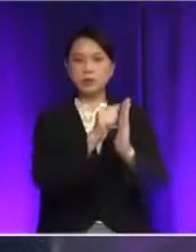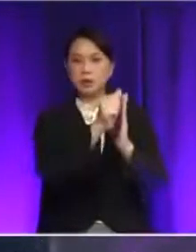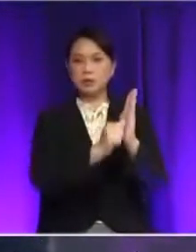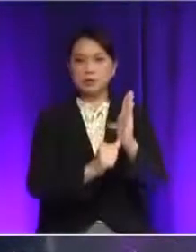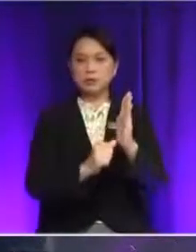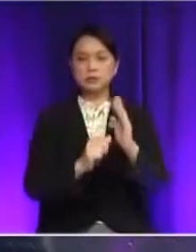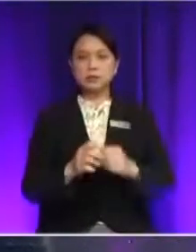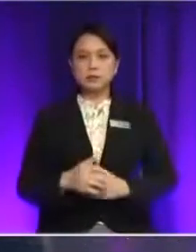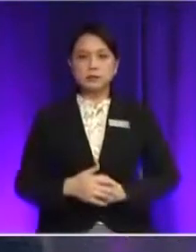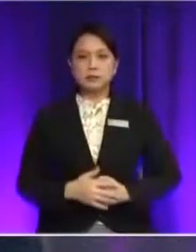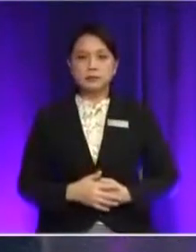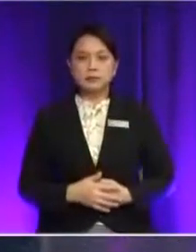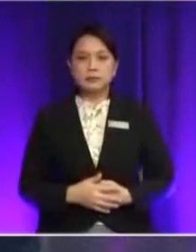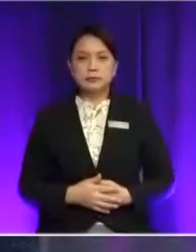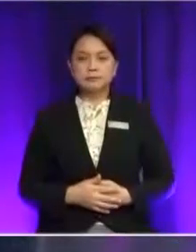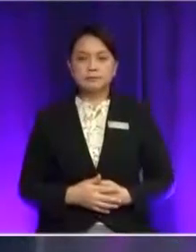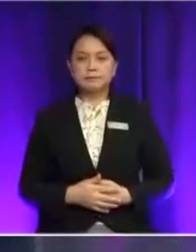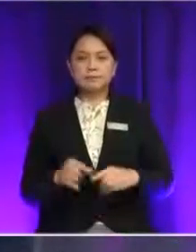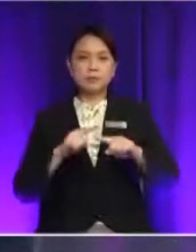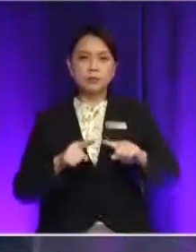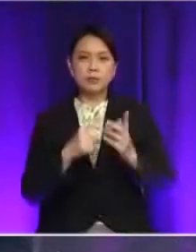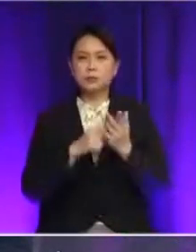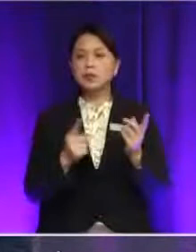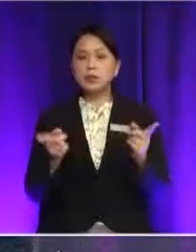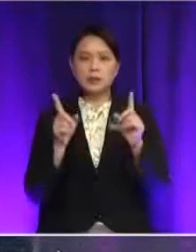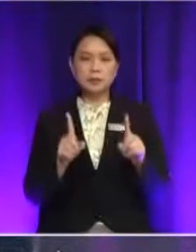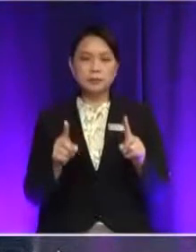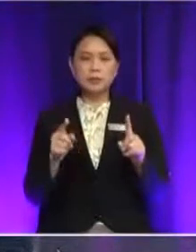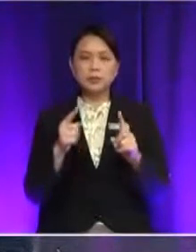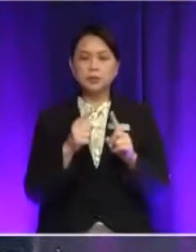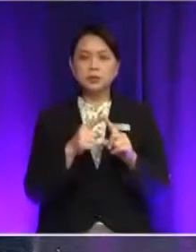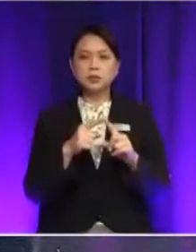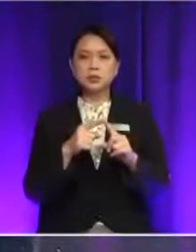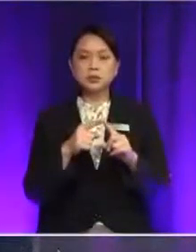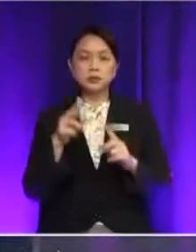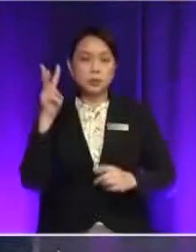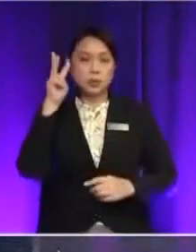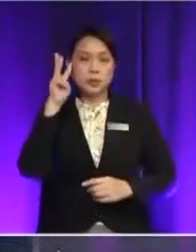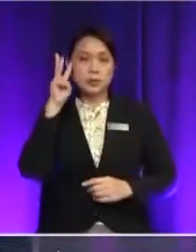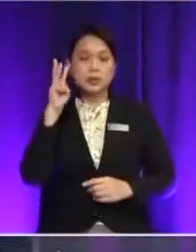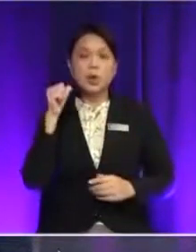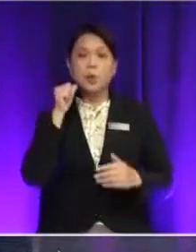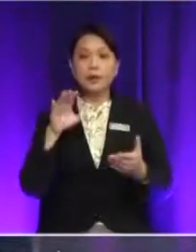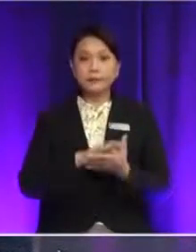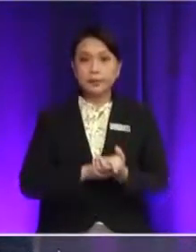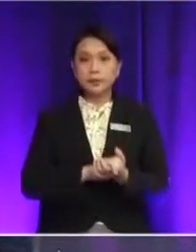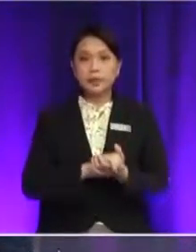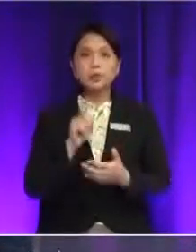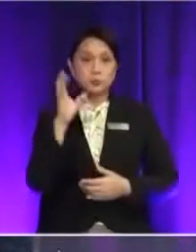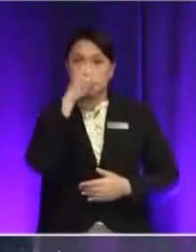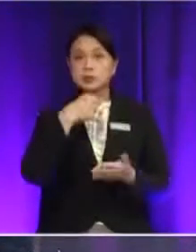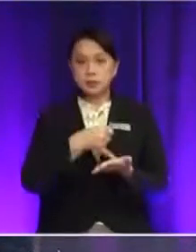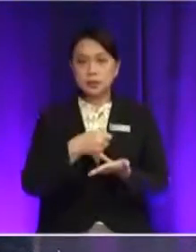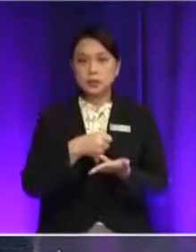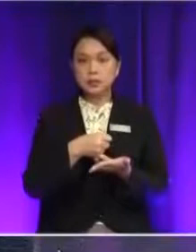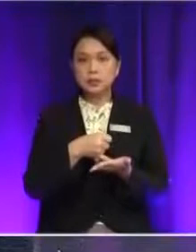so mesmerizing. But what happened to Wahid's wife? You missed that part? Yeah, I didn't see her. What